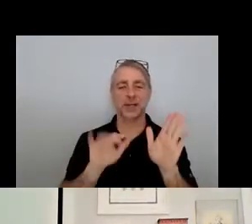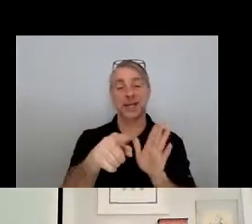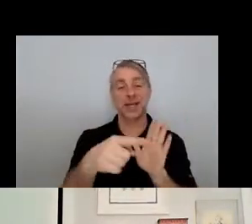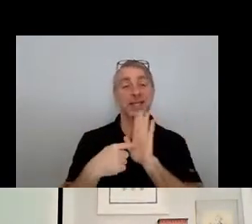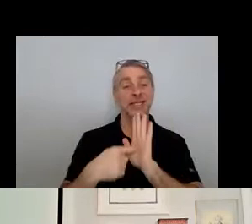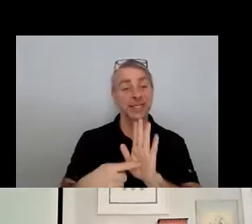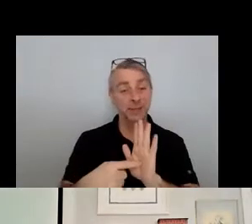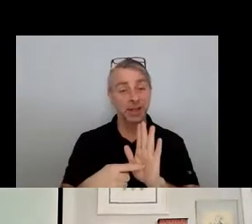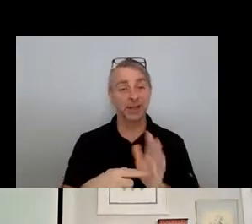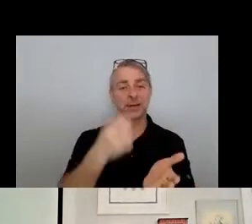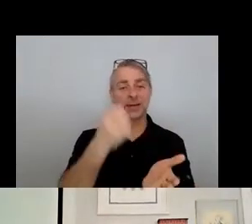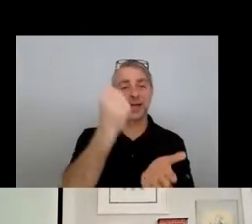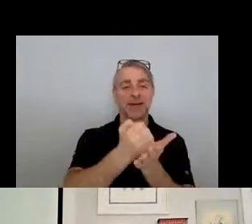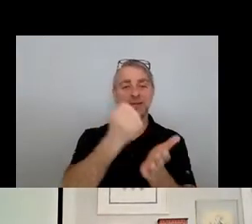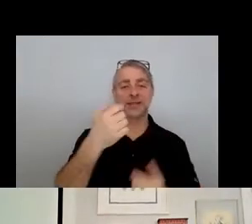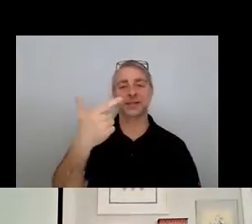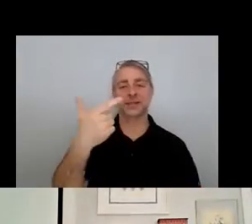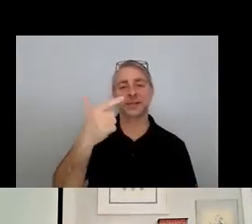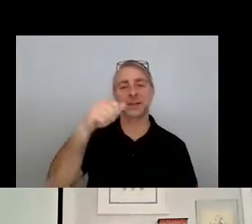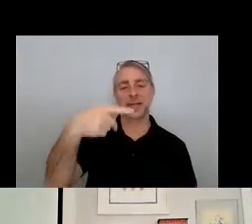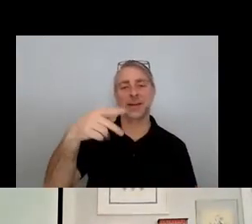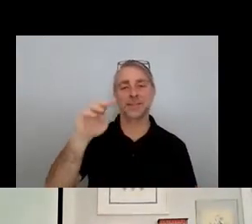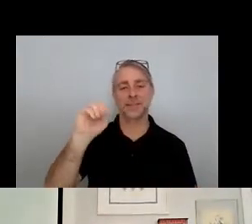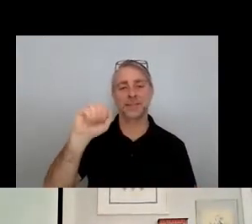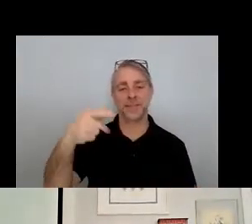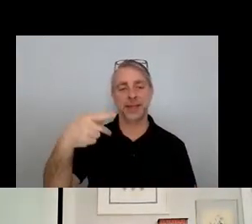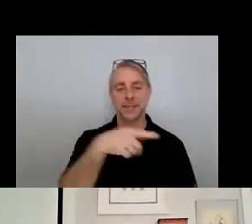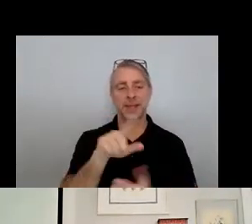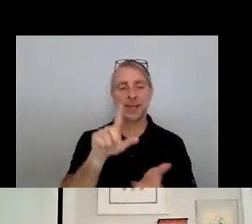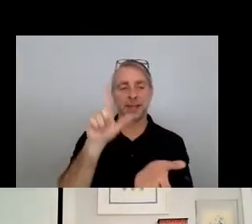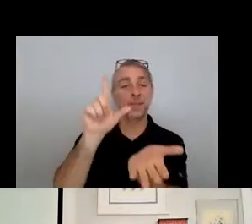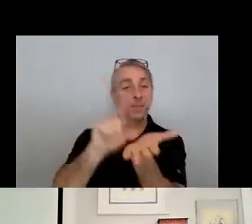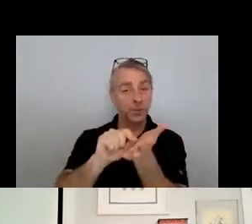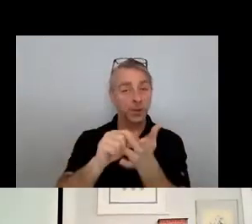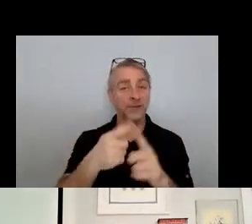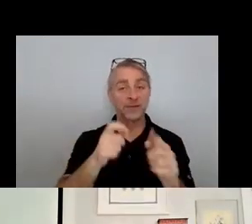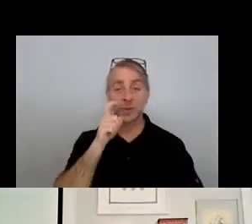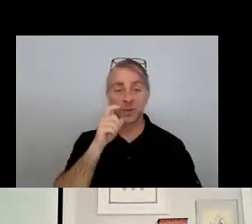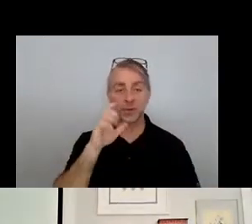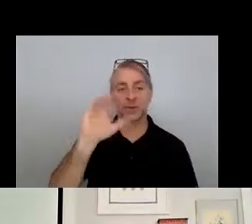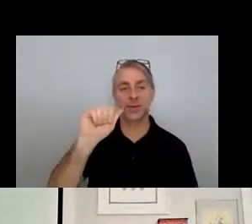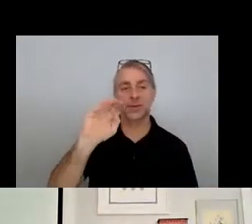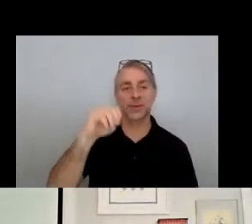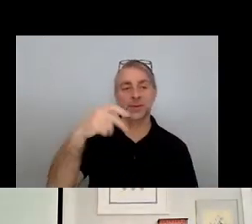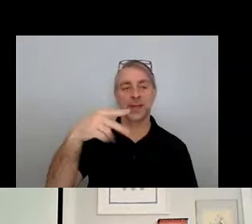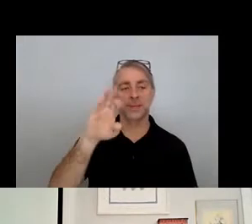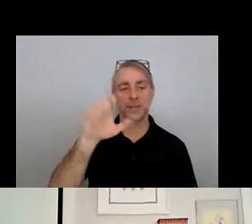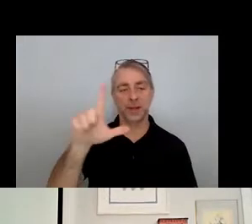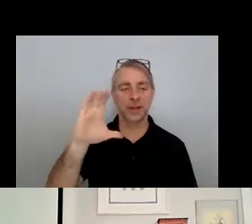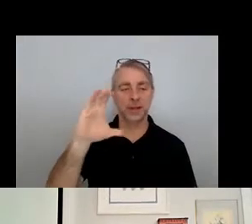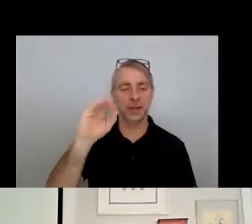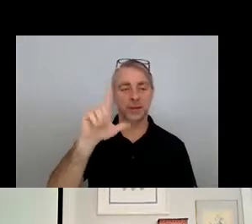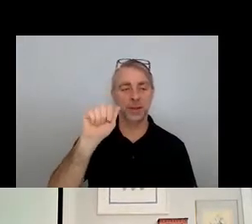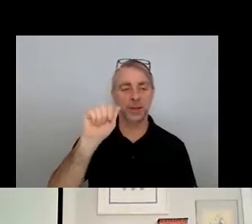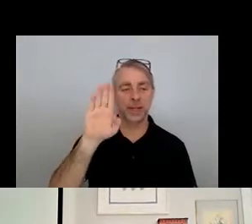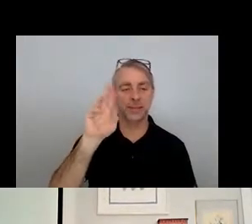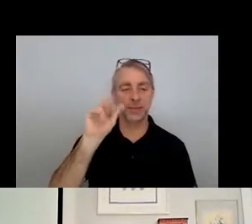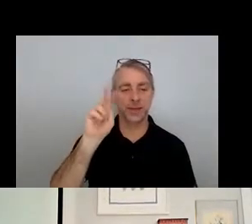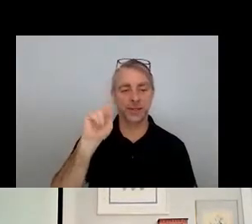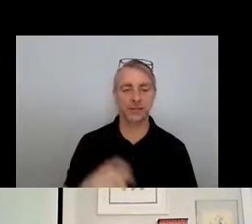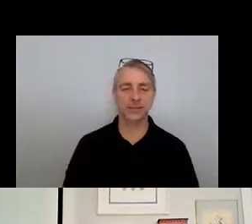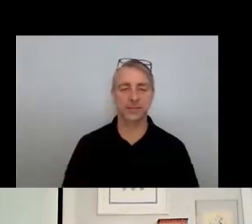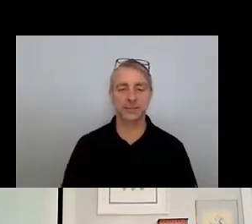map published by the Campbell collaboration. And this is looking at interventions that